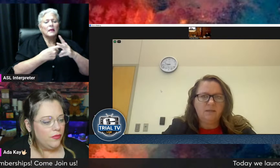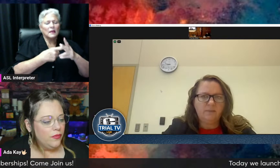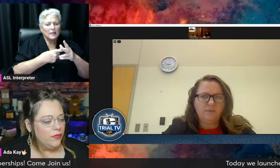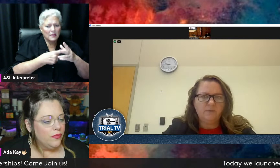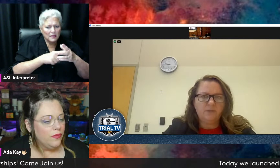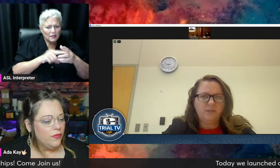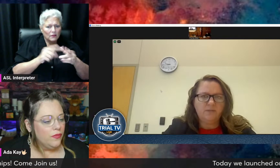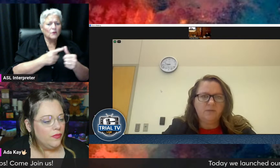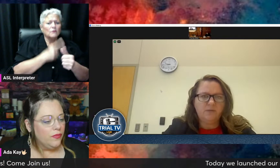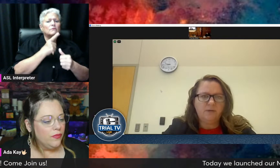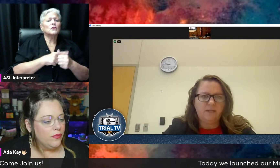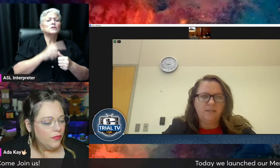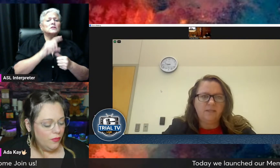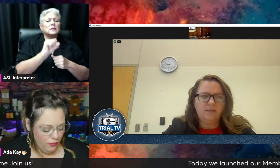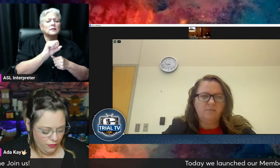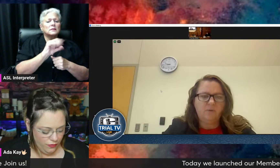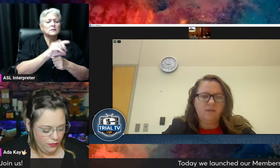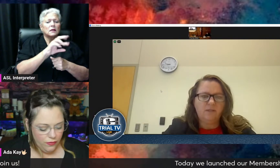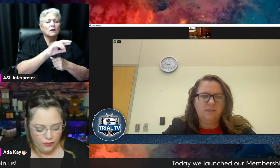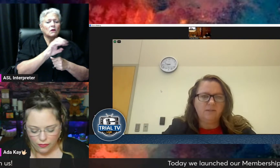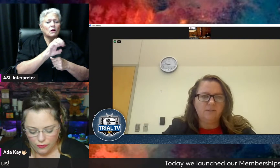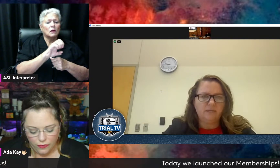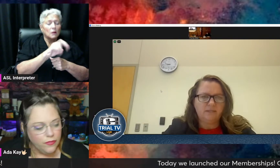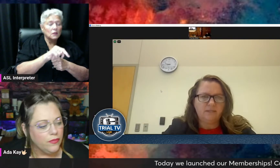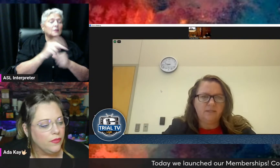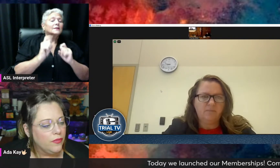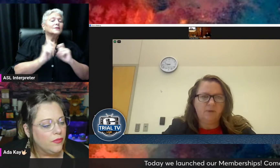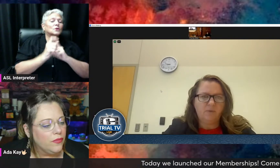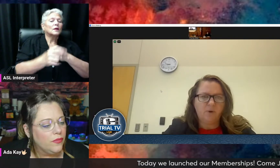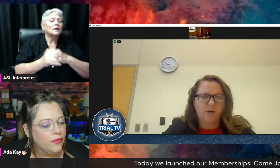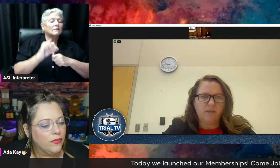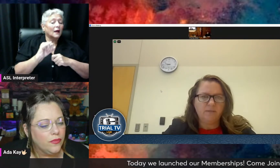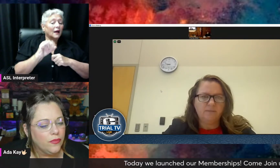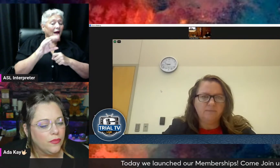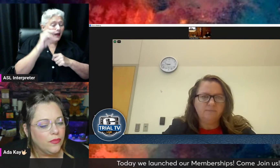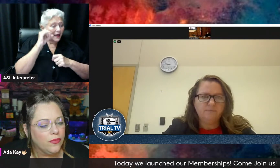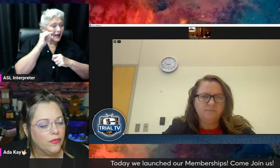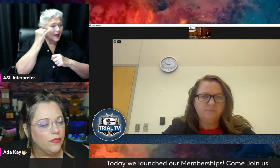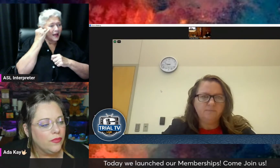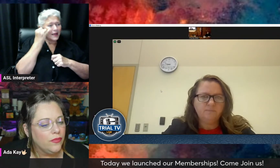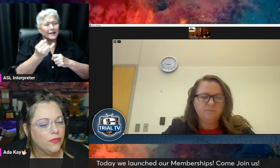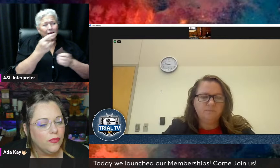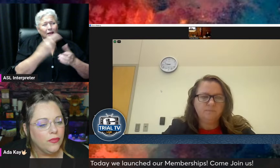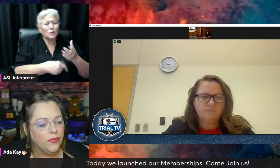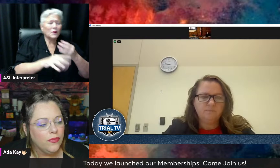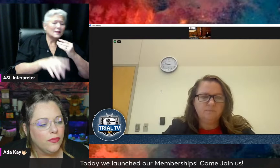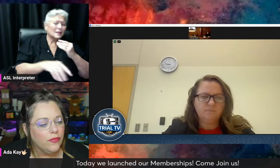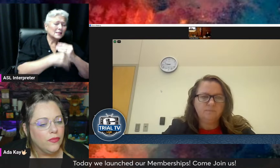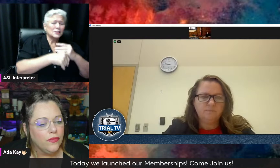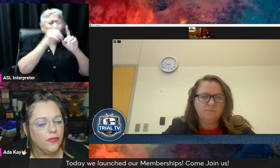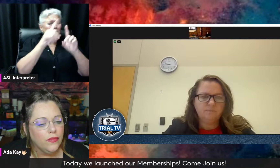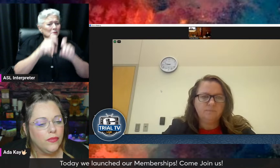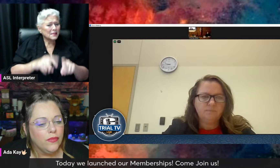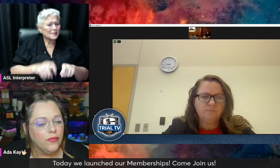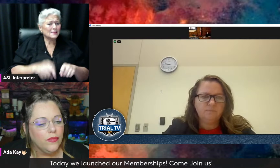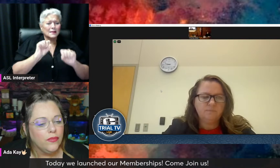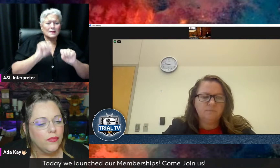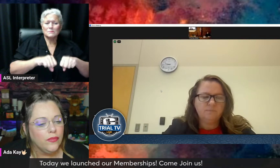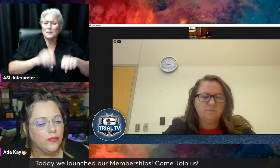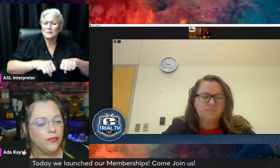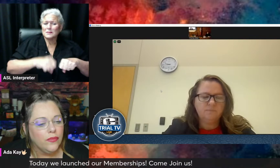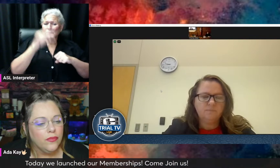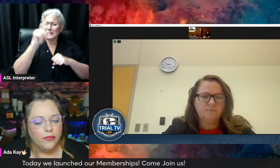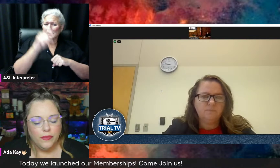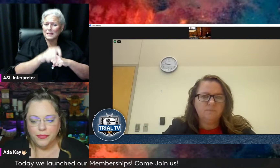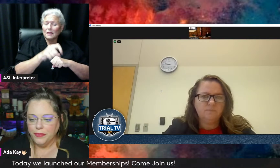done in the laboratory to give an idea of what additional testing it may require. Would it be safe to say that if you had